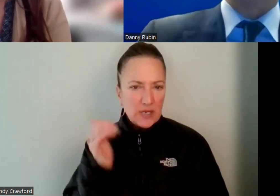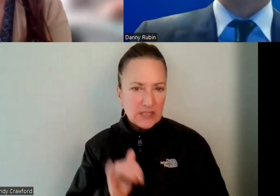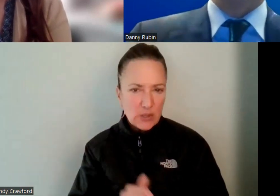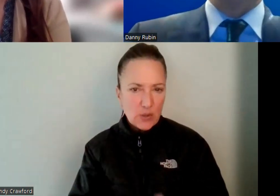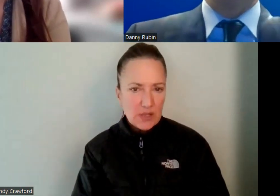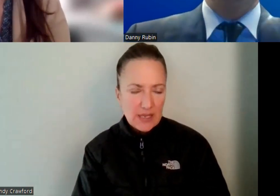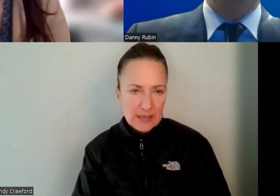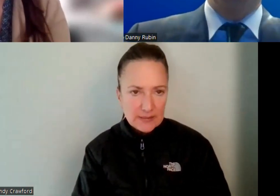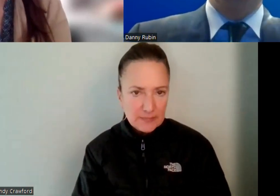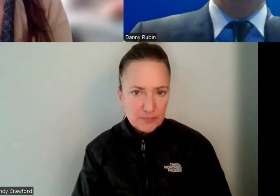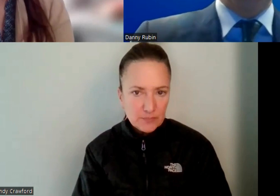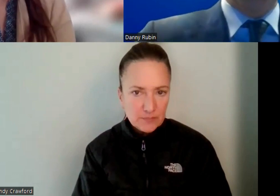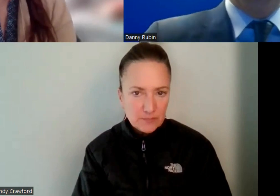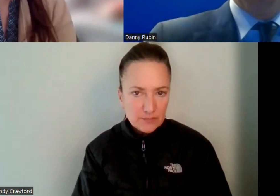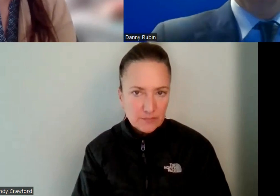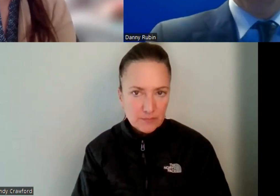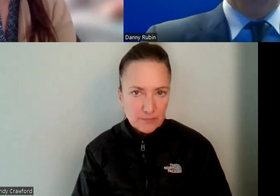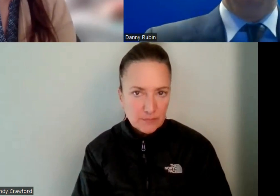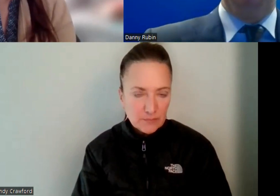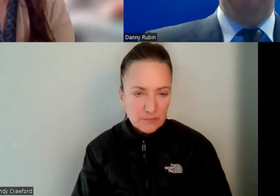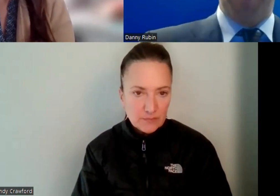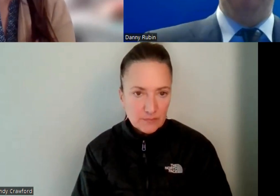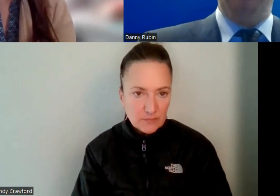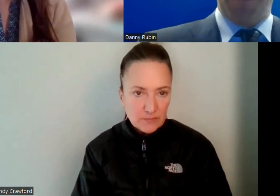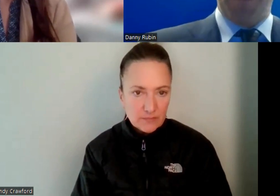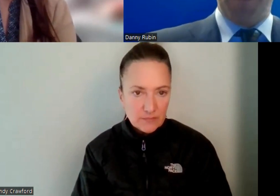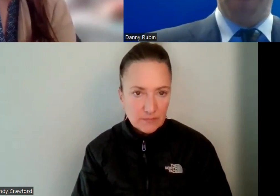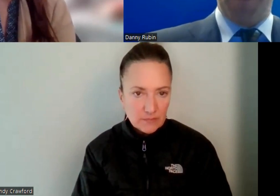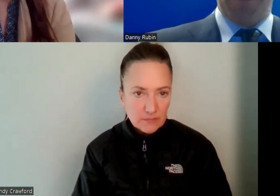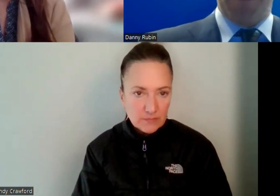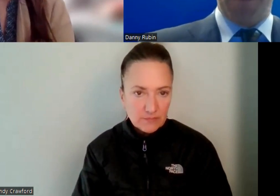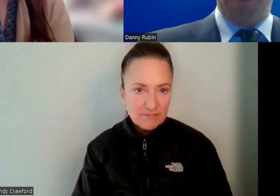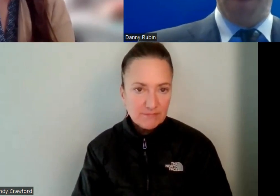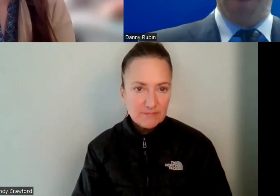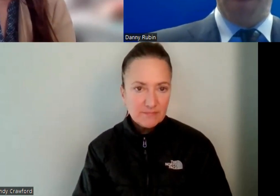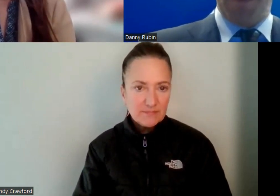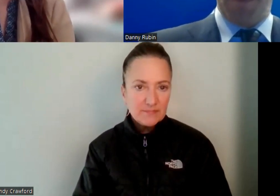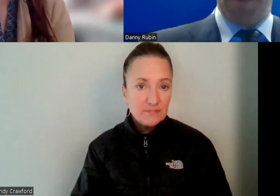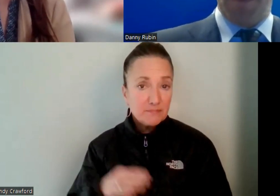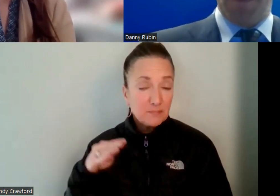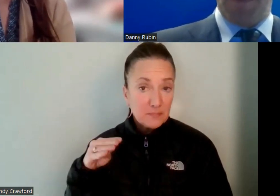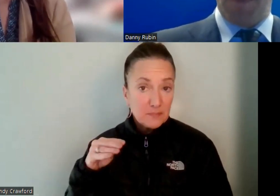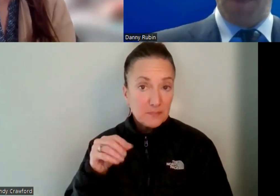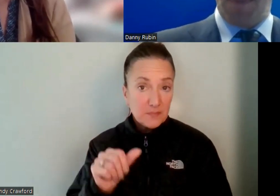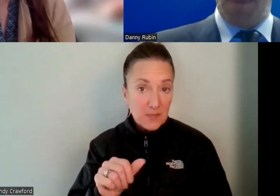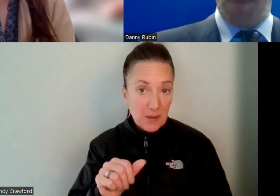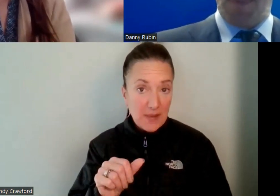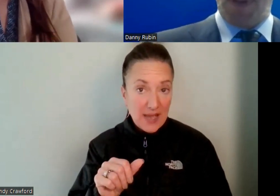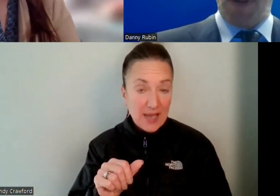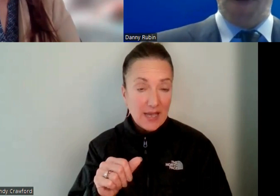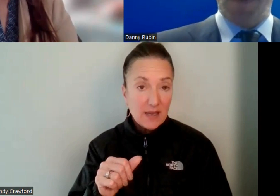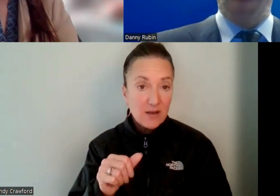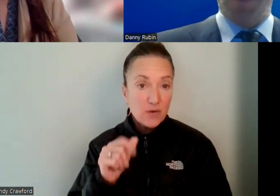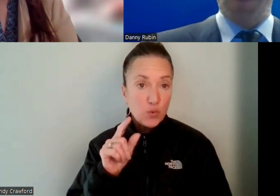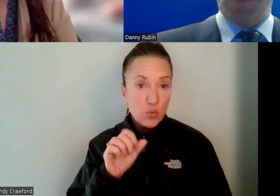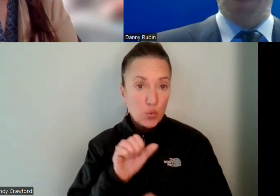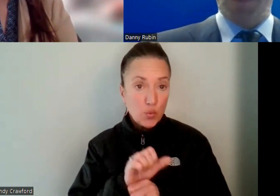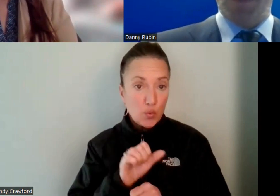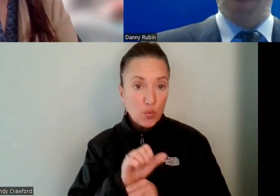that? Yeah, so definitely I can tell you the pay and the wage. So